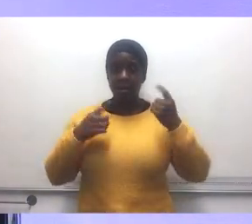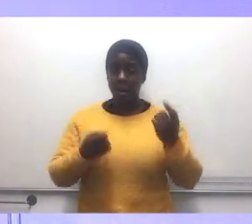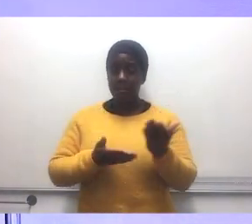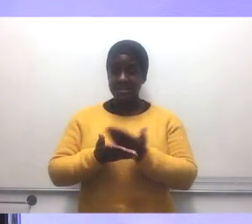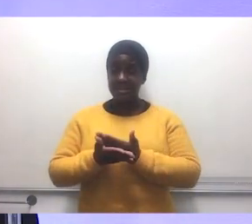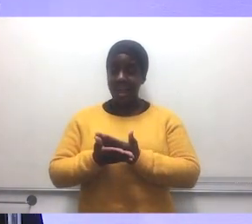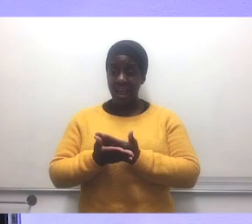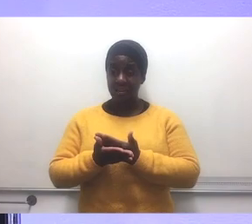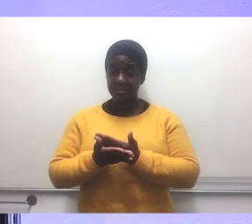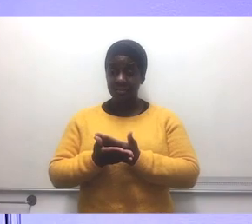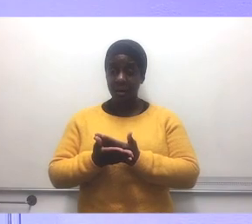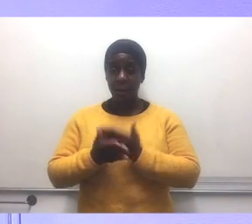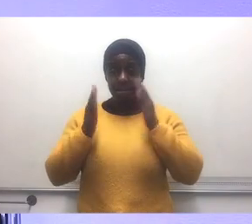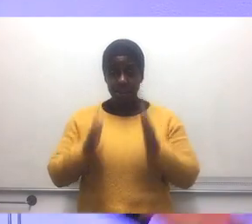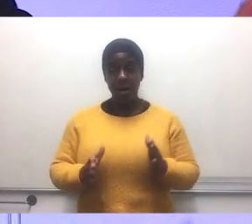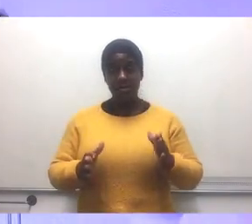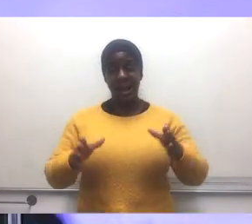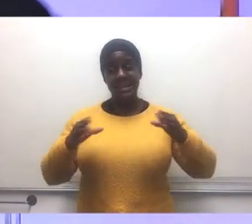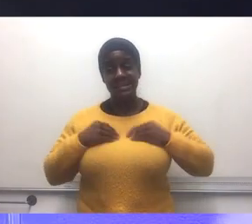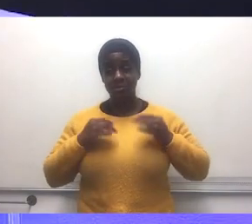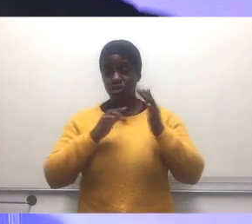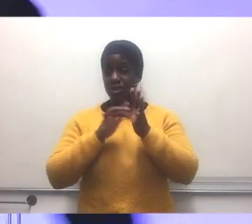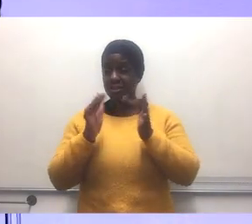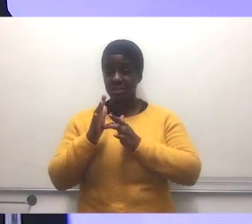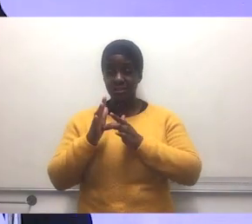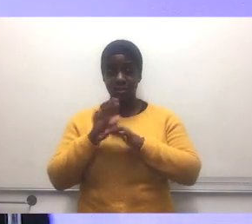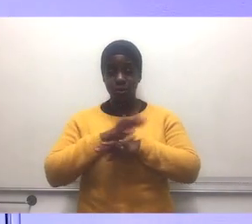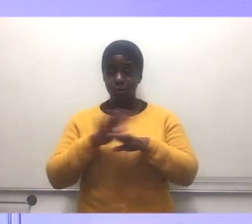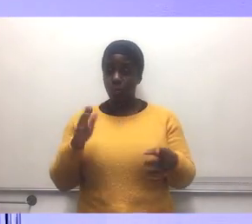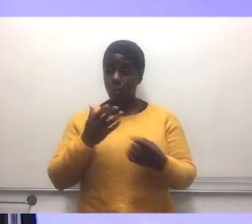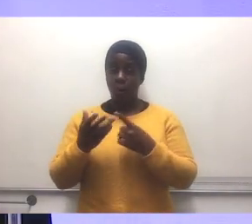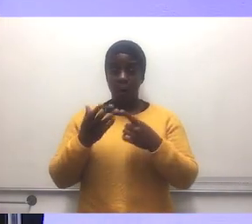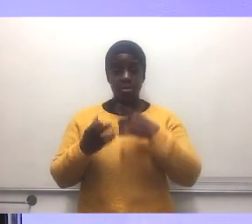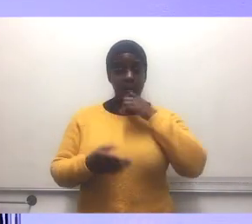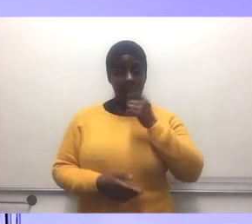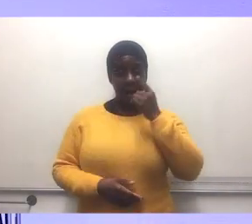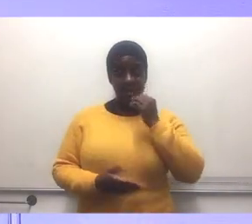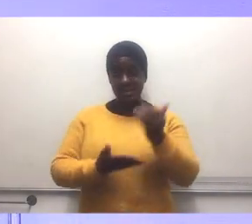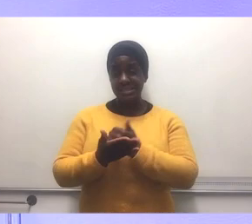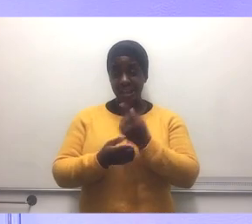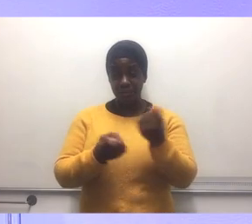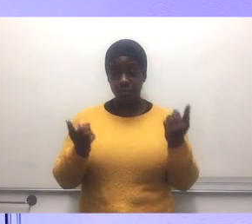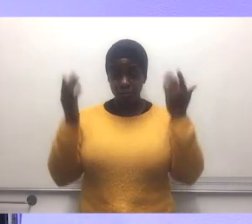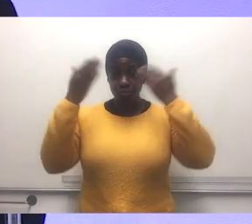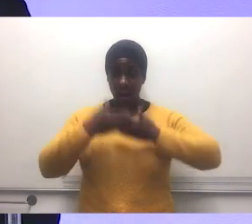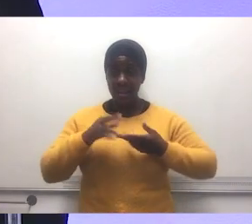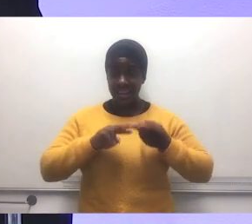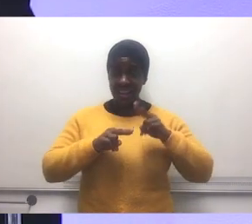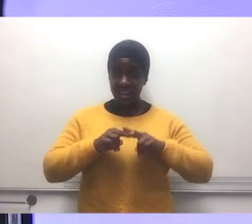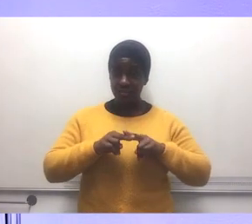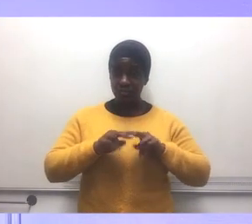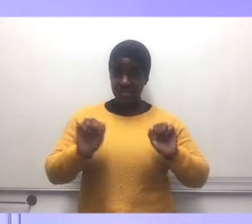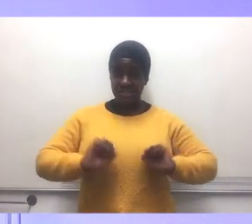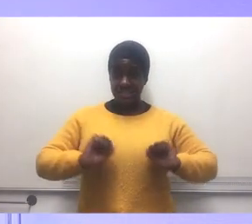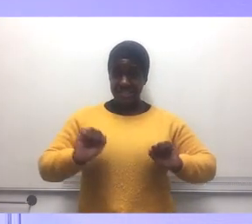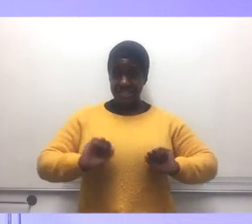without accepting Jesus. No other man can save you. That's why tonight, if you have not